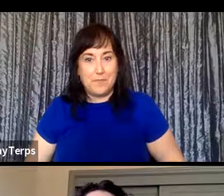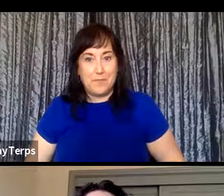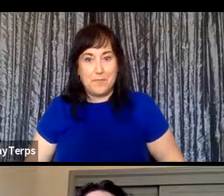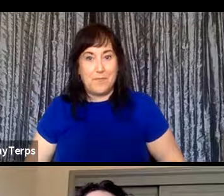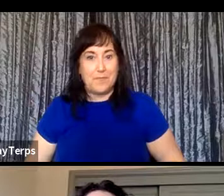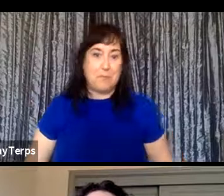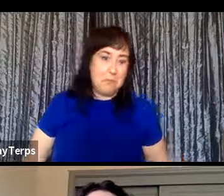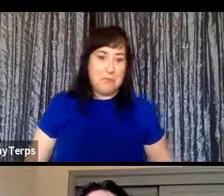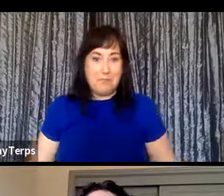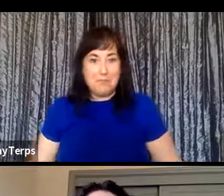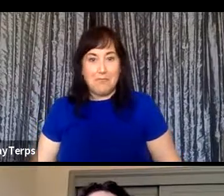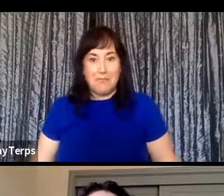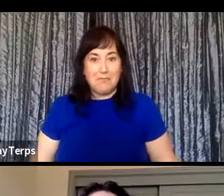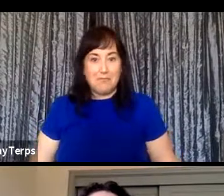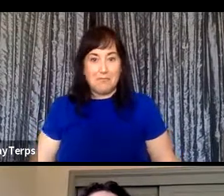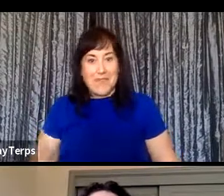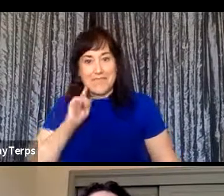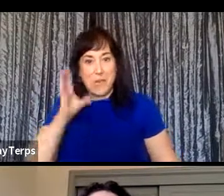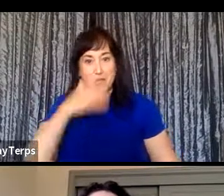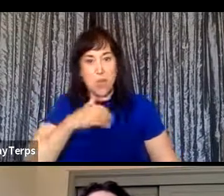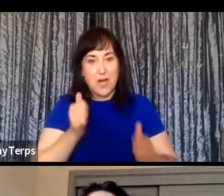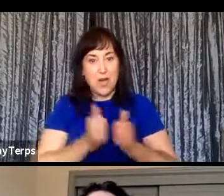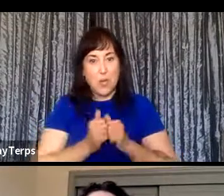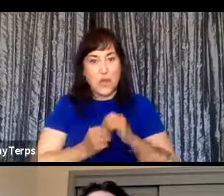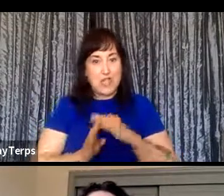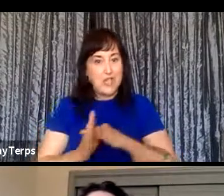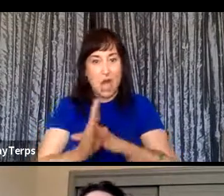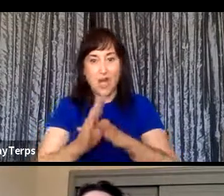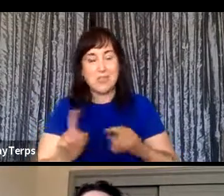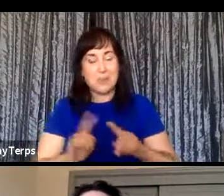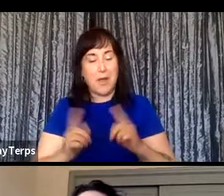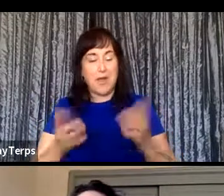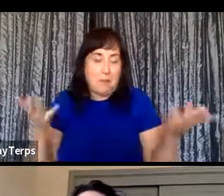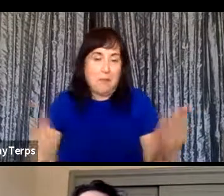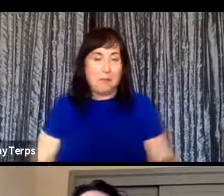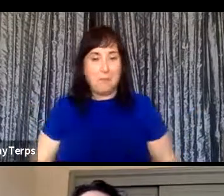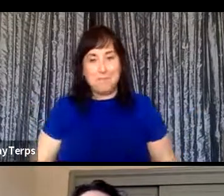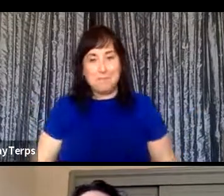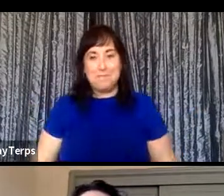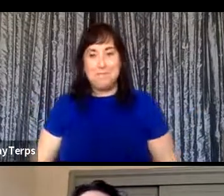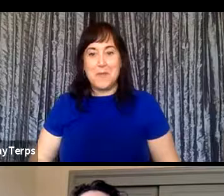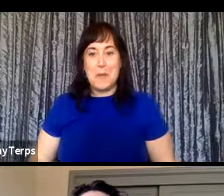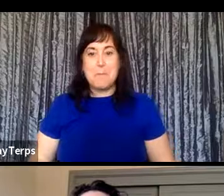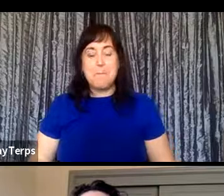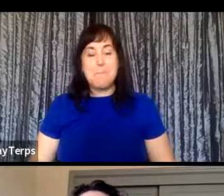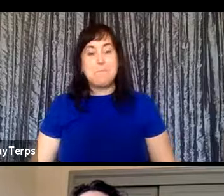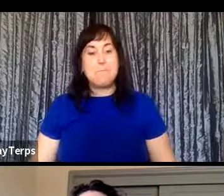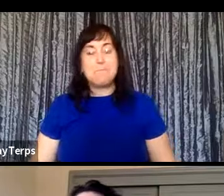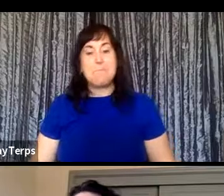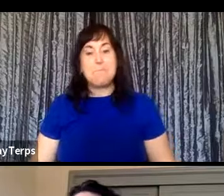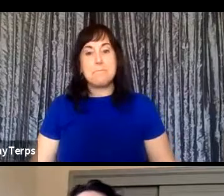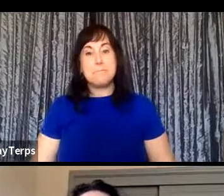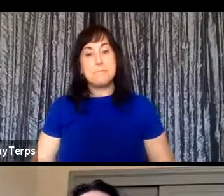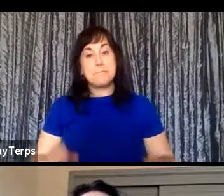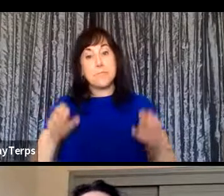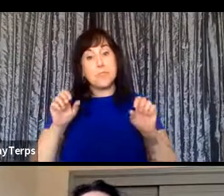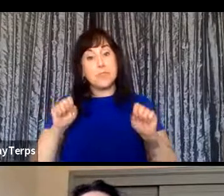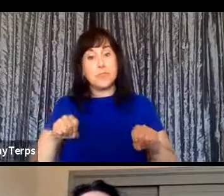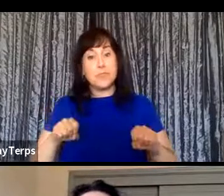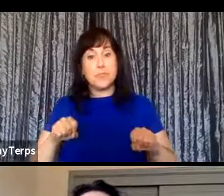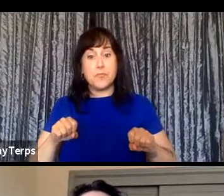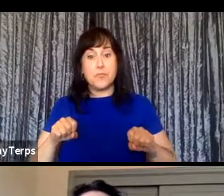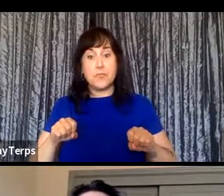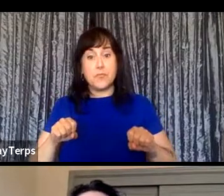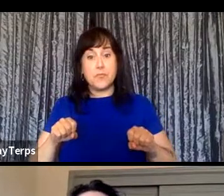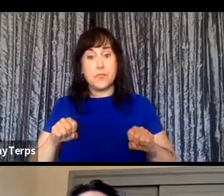weird, but you've got what I'm saying. That's a really weird sort of vision in my mind. If you could do it literally